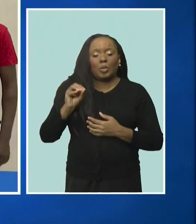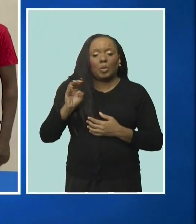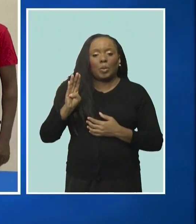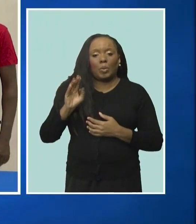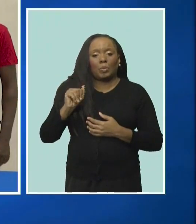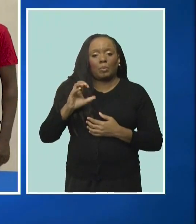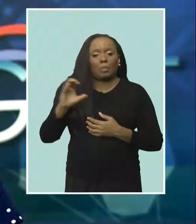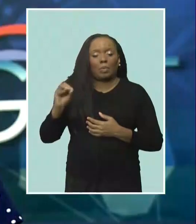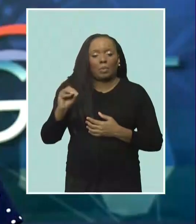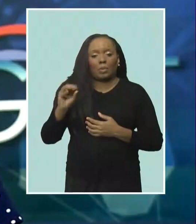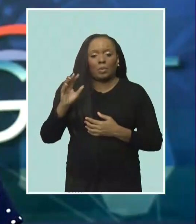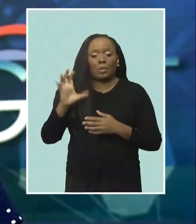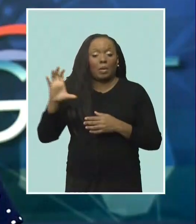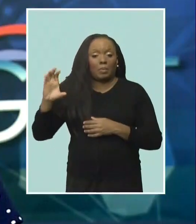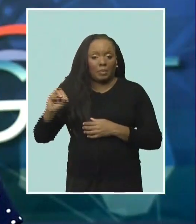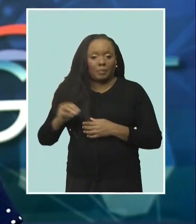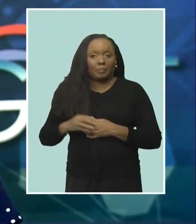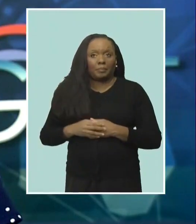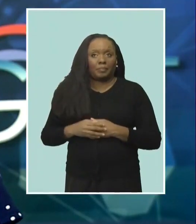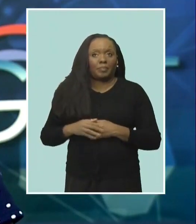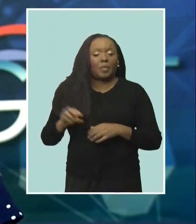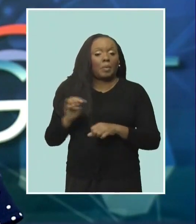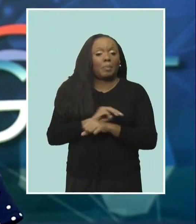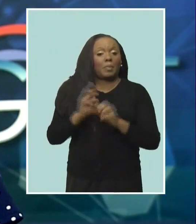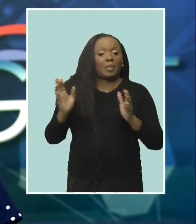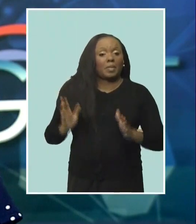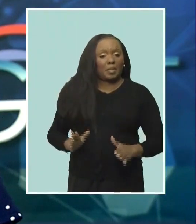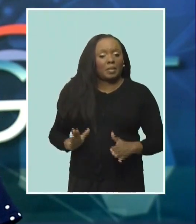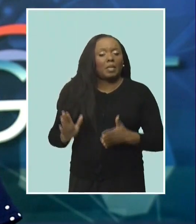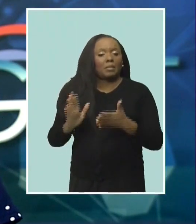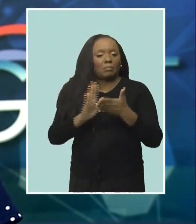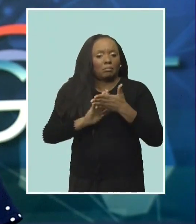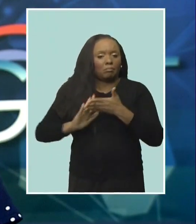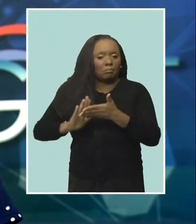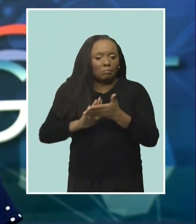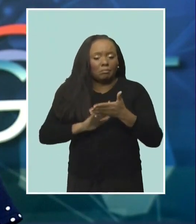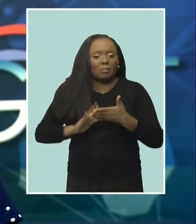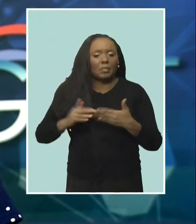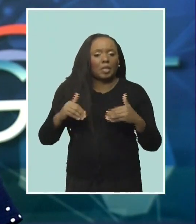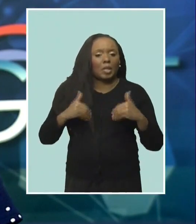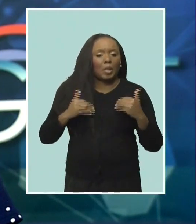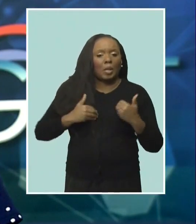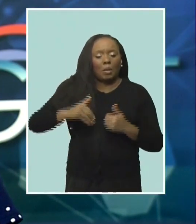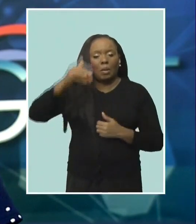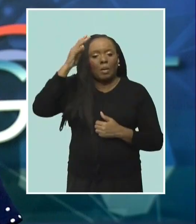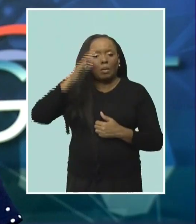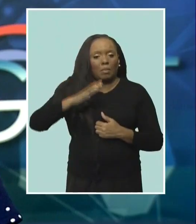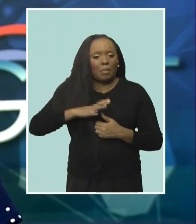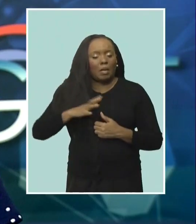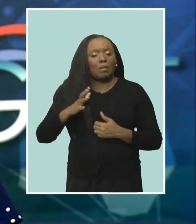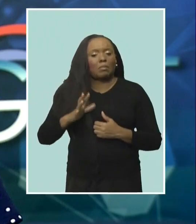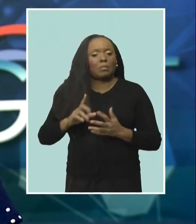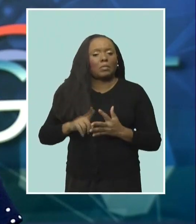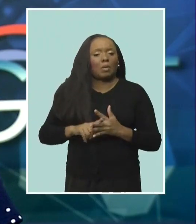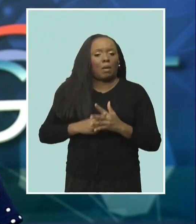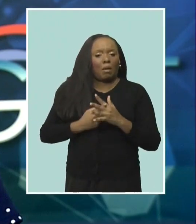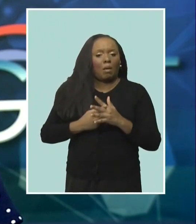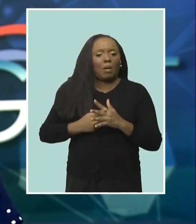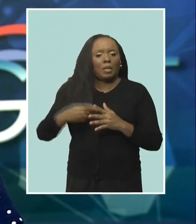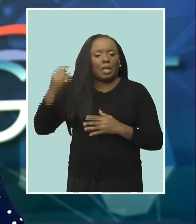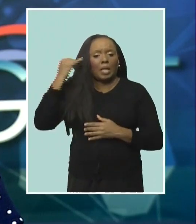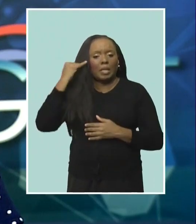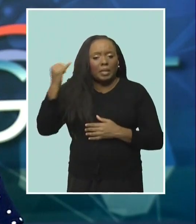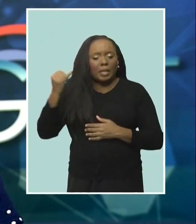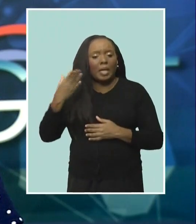responsibility for culture, Senator Dr. Chantal Munro-Knight, is applauding the group of young men embarking on the initiative, which will complement what